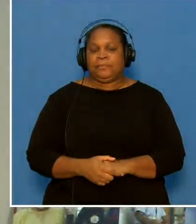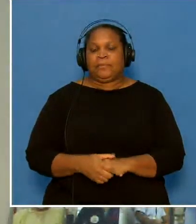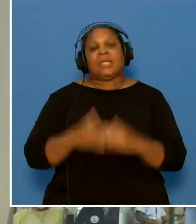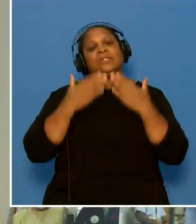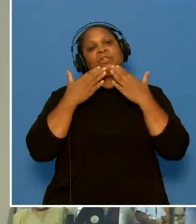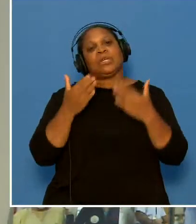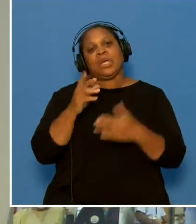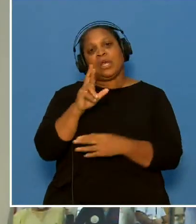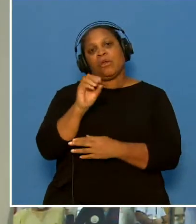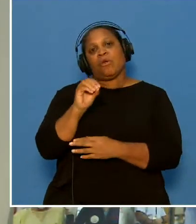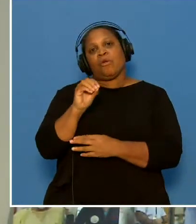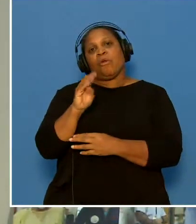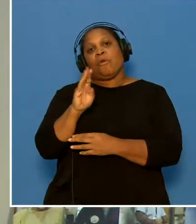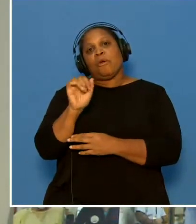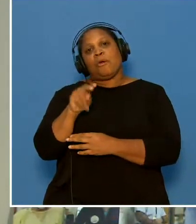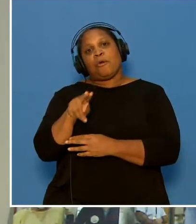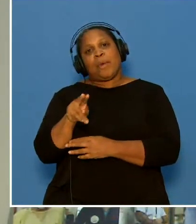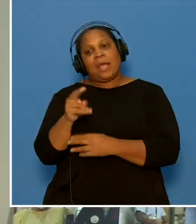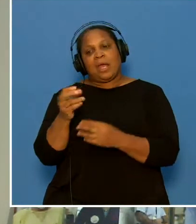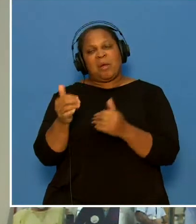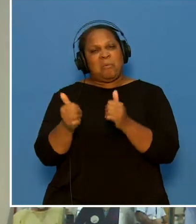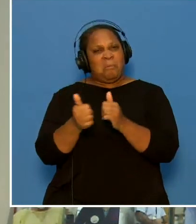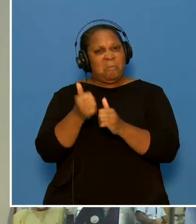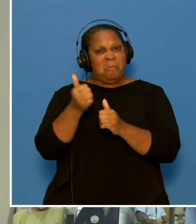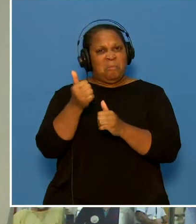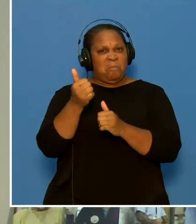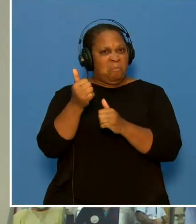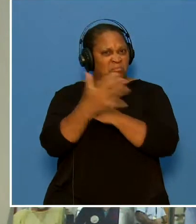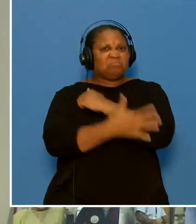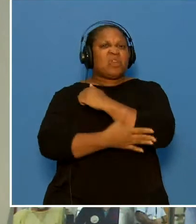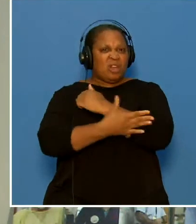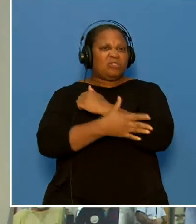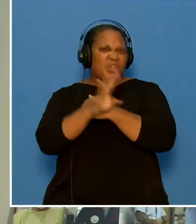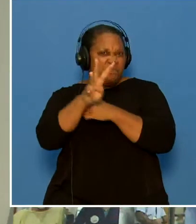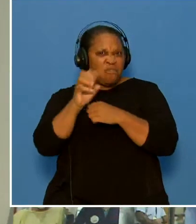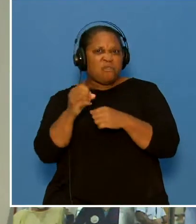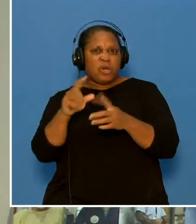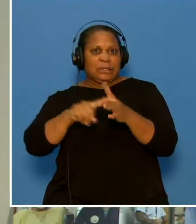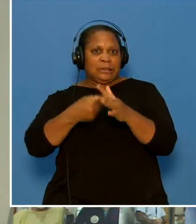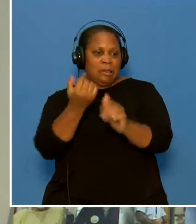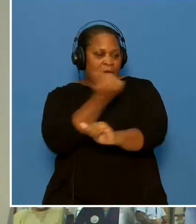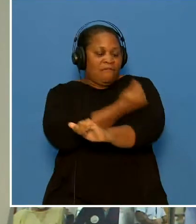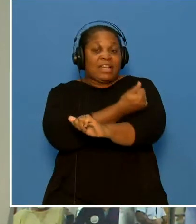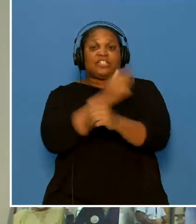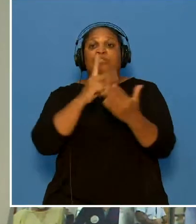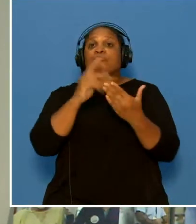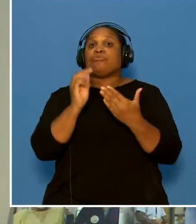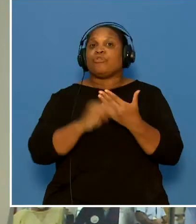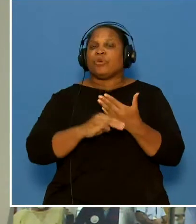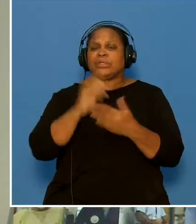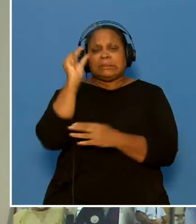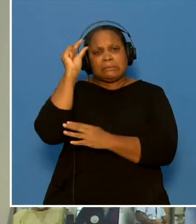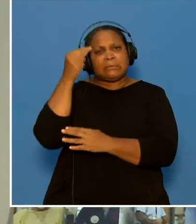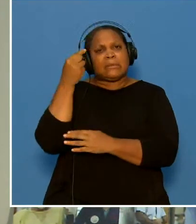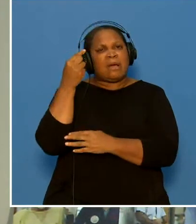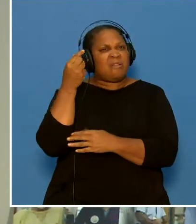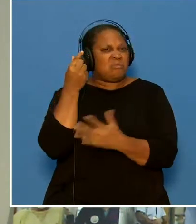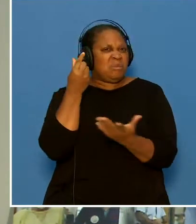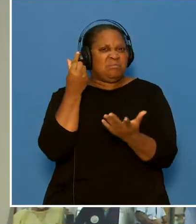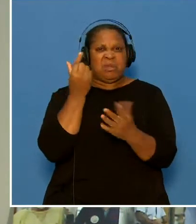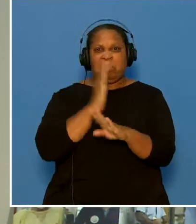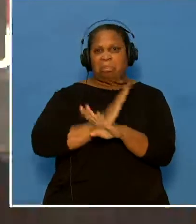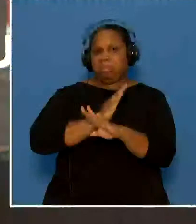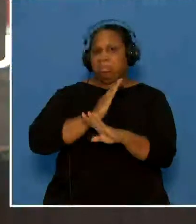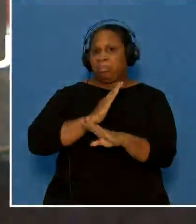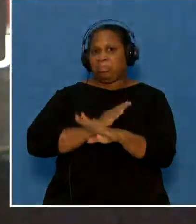Mr. Roban, over the past 3 weeks, more than 40 countries have started vaccination programs. Would the government object or block